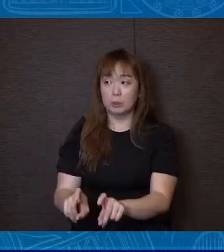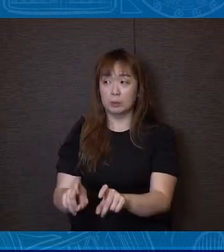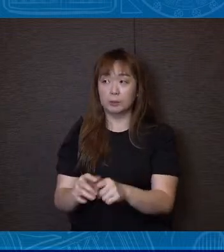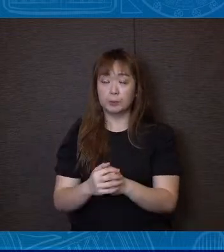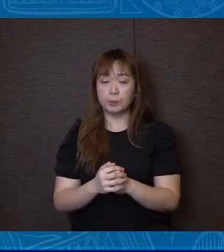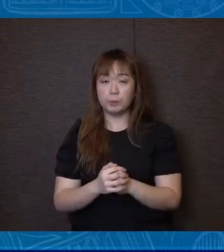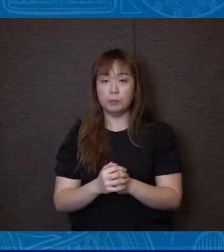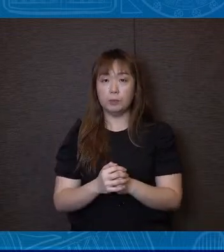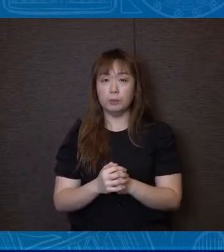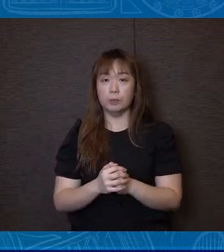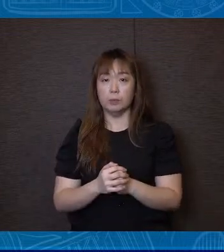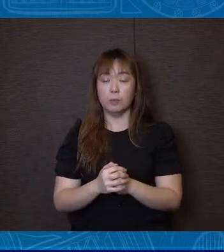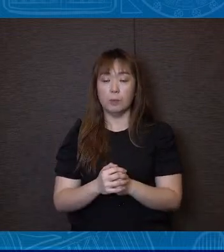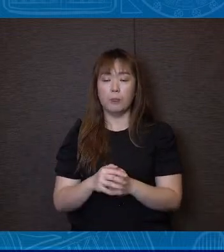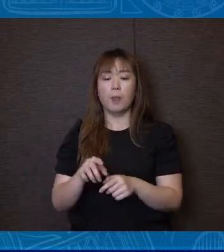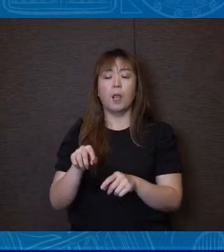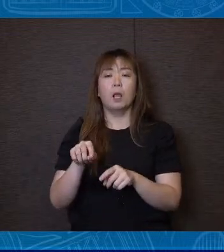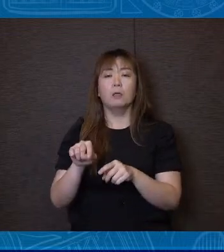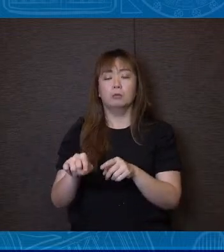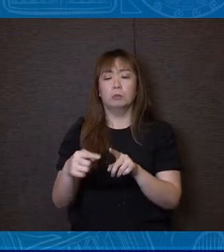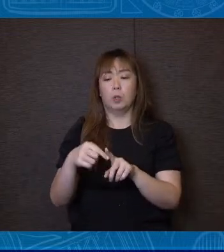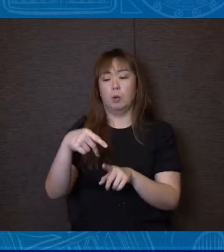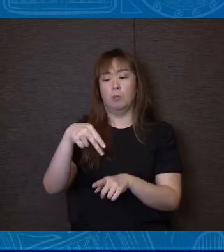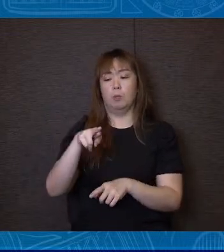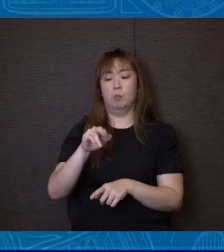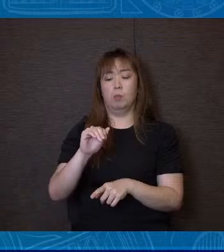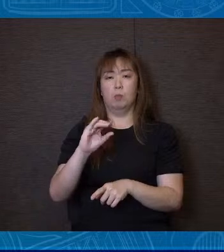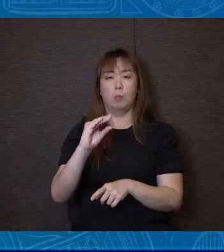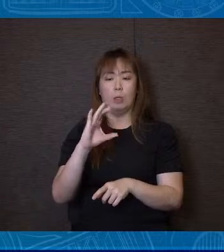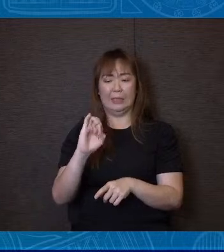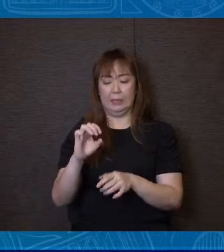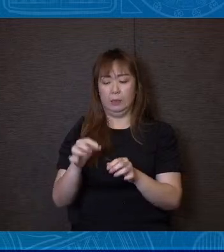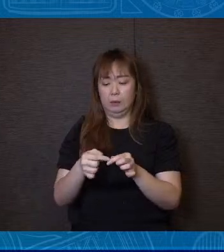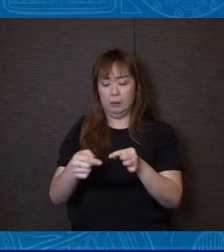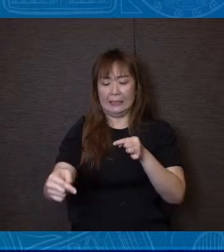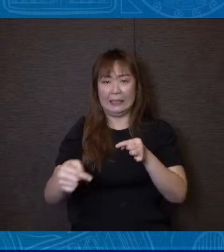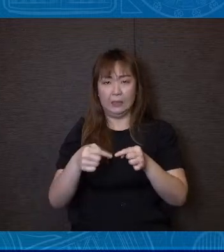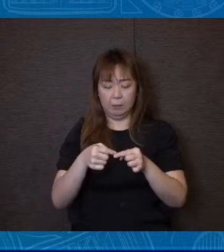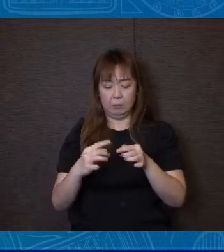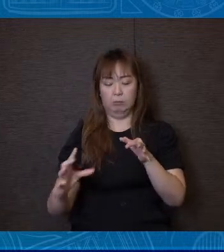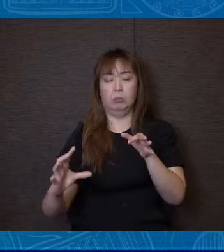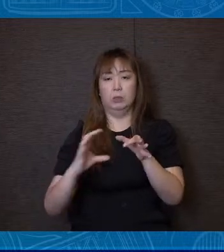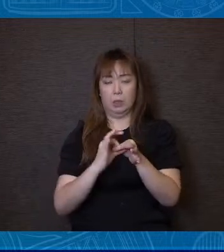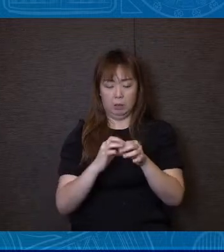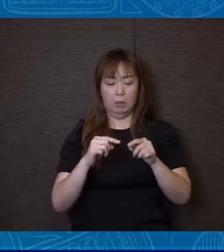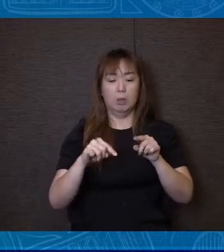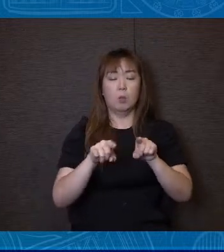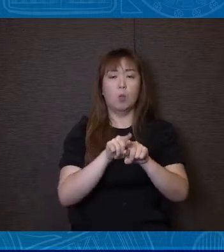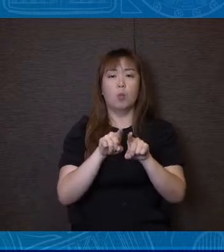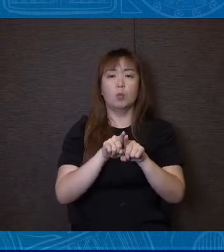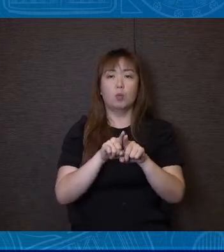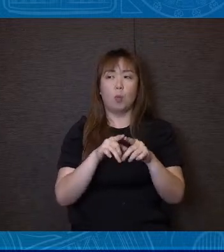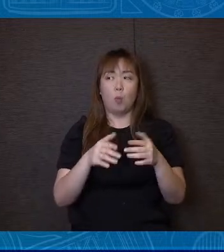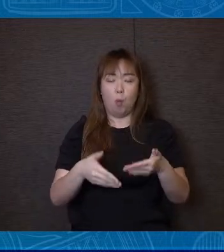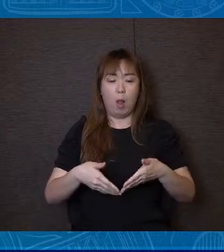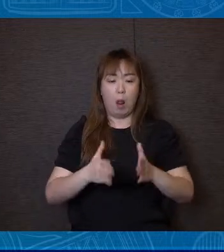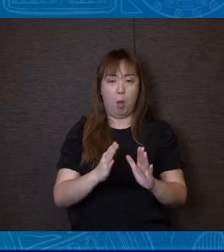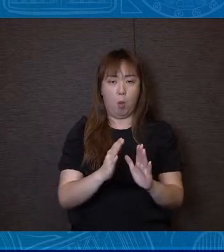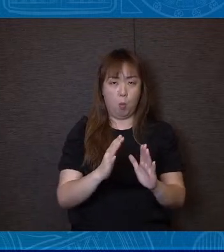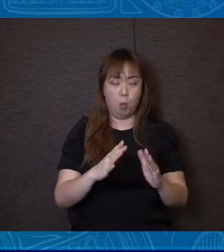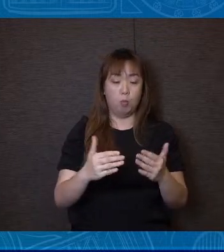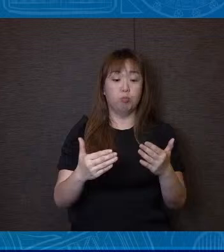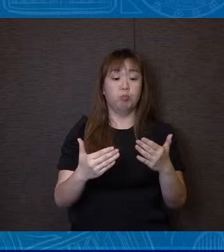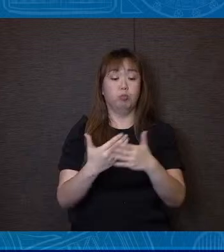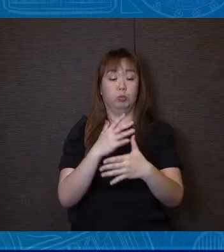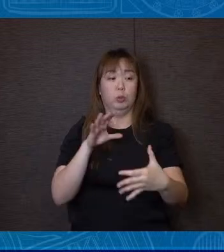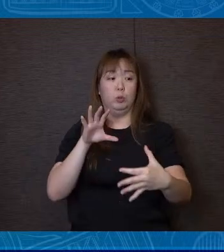which is largely a sort of proxy data based on connections, and it allows for more granular connectivity analysis. So one